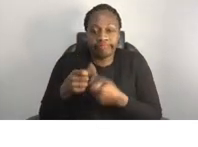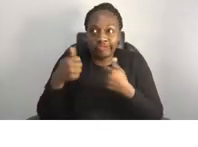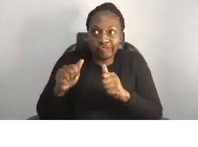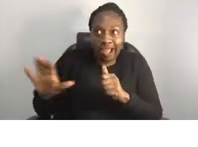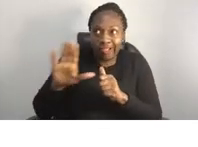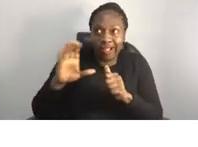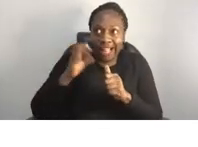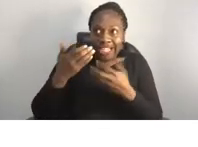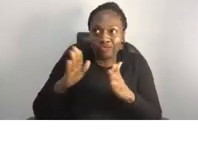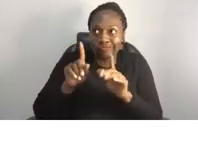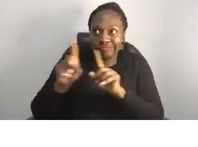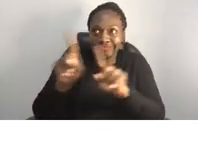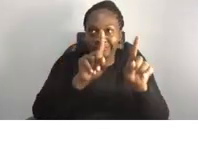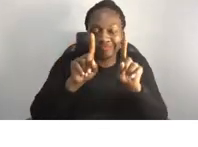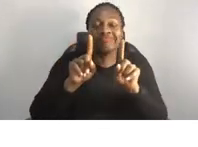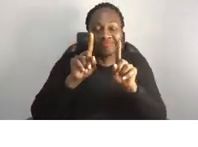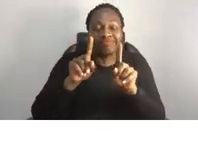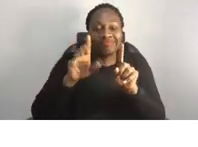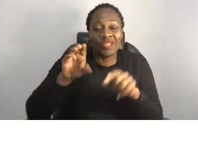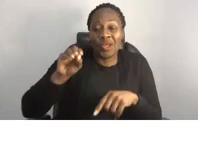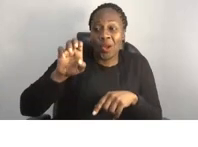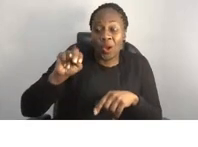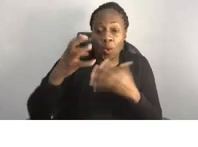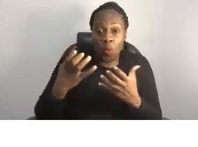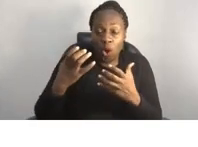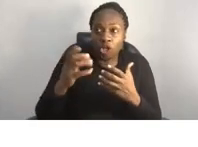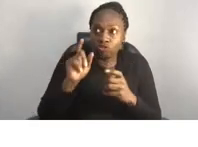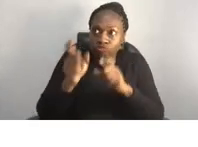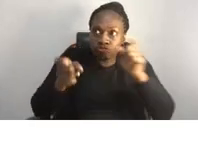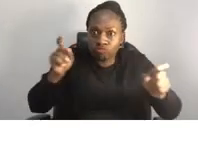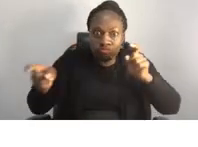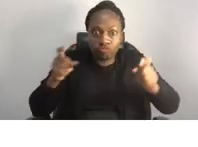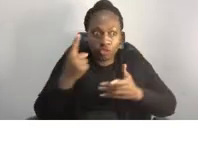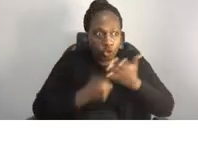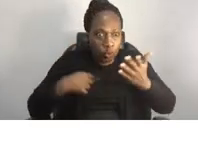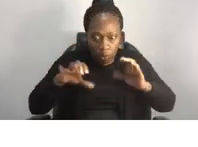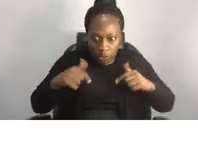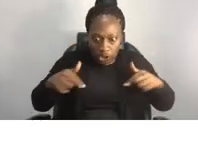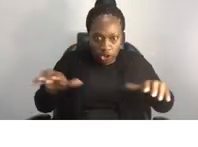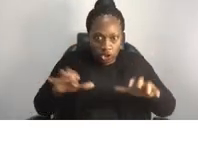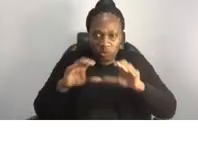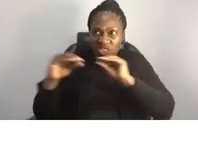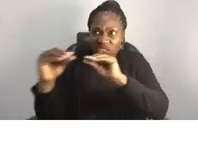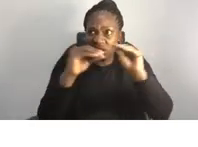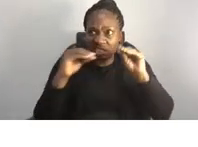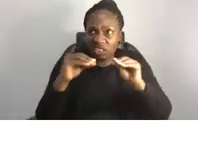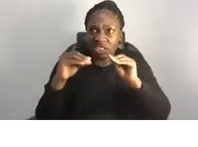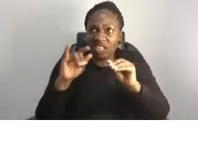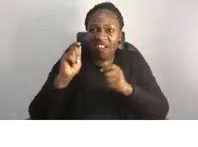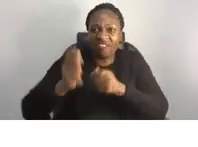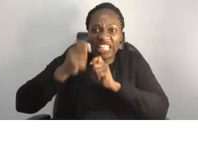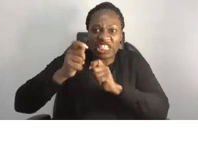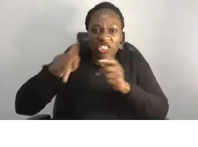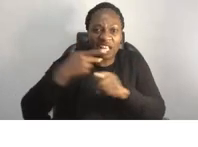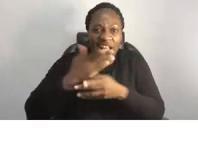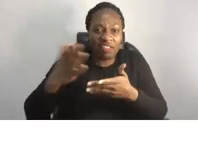their own classrooms. Also, the OEN wants to equip others to do what we do, teaching you to fish kind of thing. So all